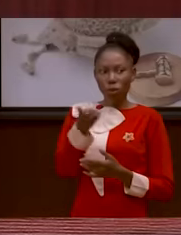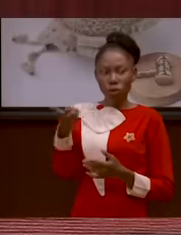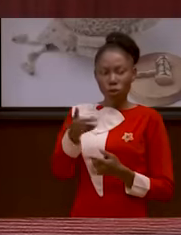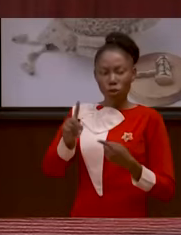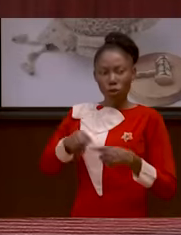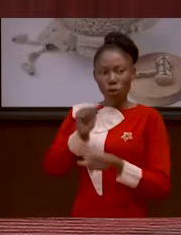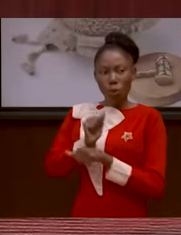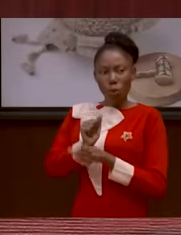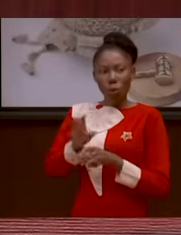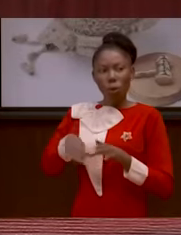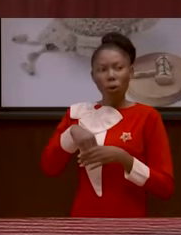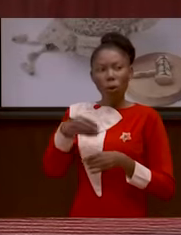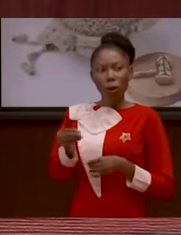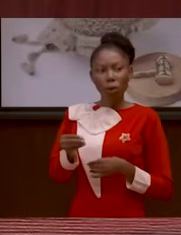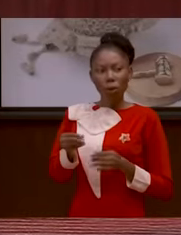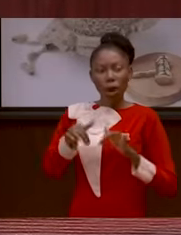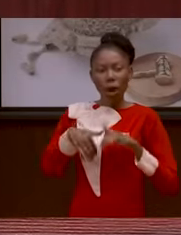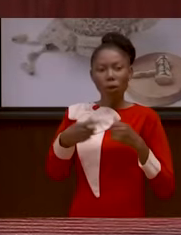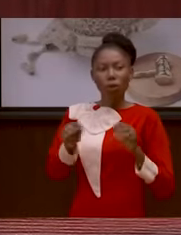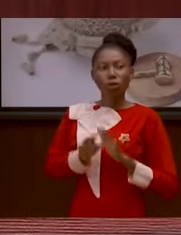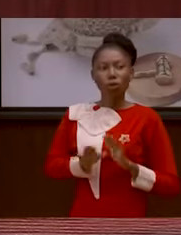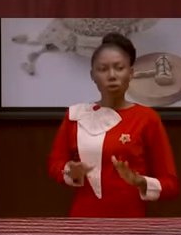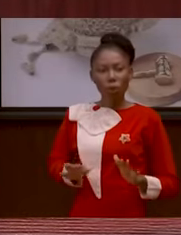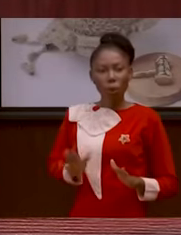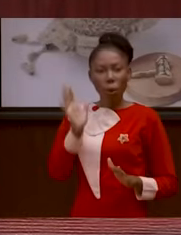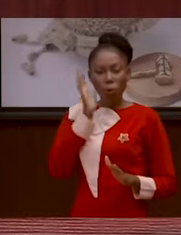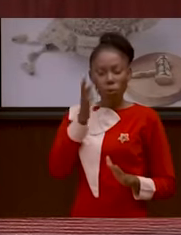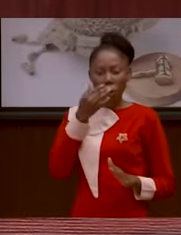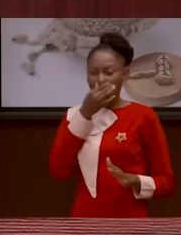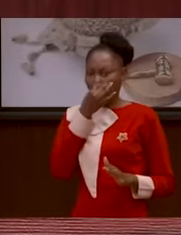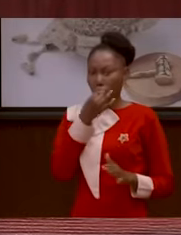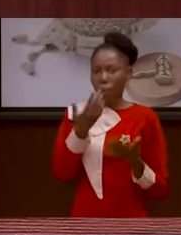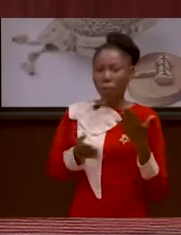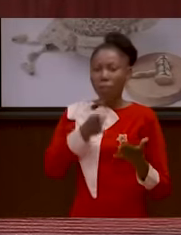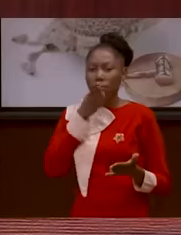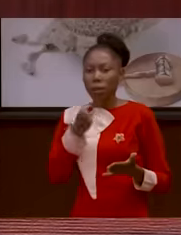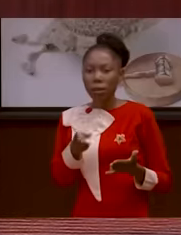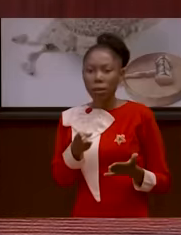be coming together, even if it means taking them out,